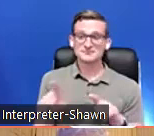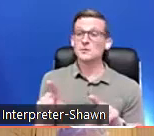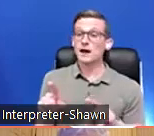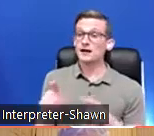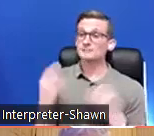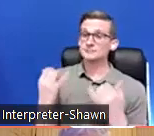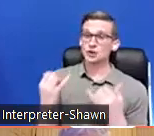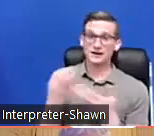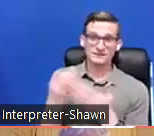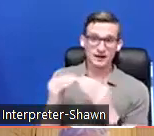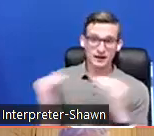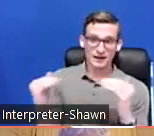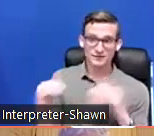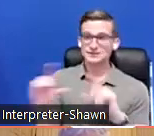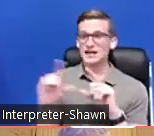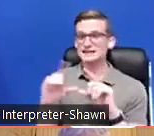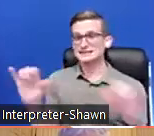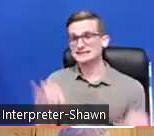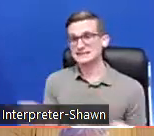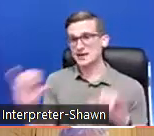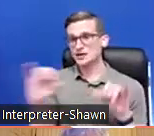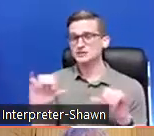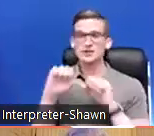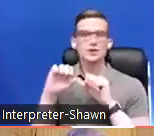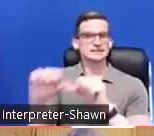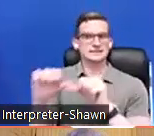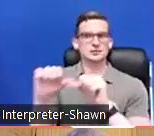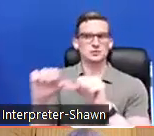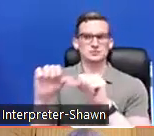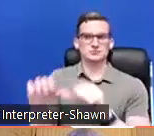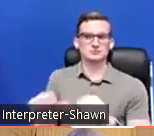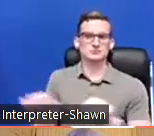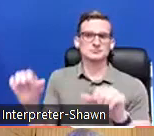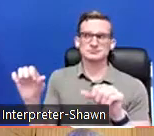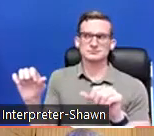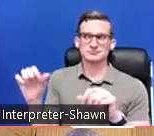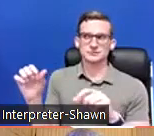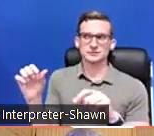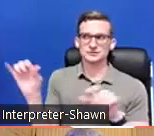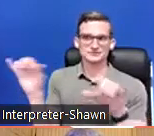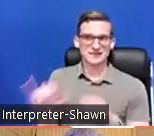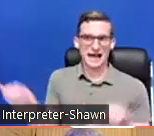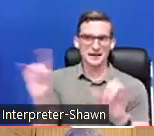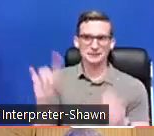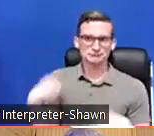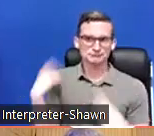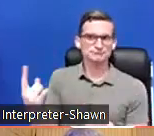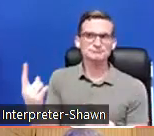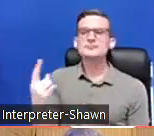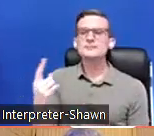continue to exist in the way that we are stakeholdering and promulgating them now. So,